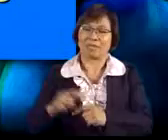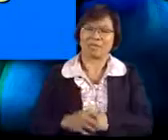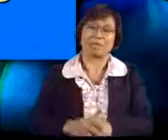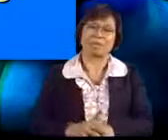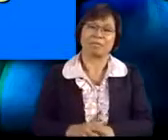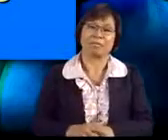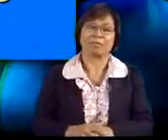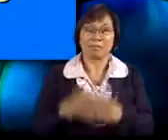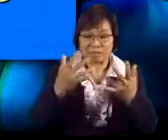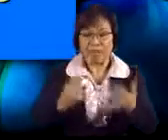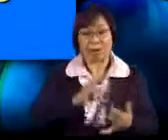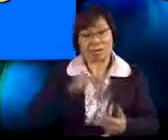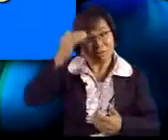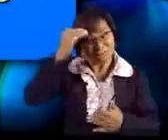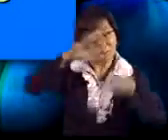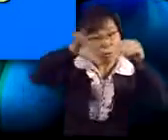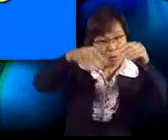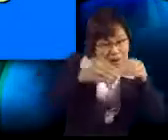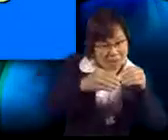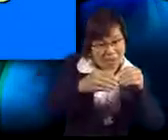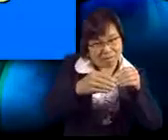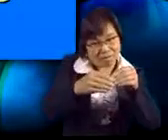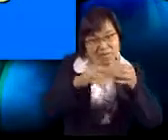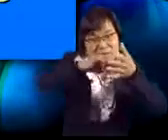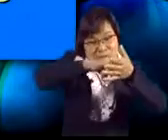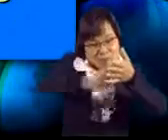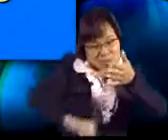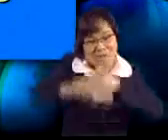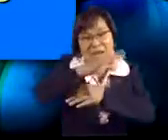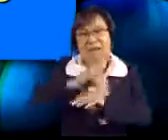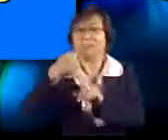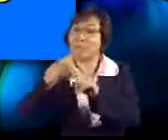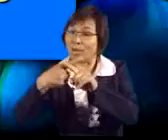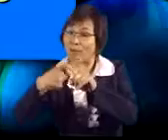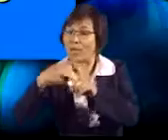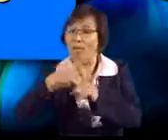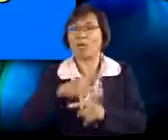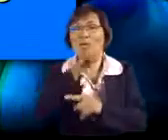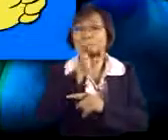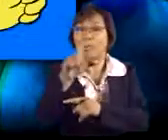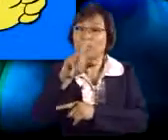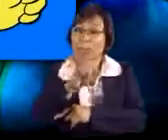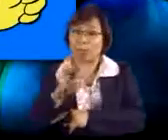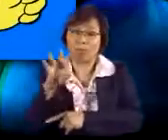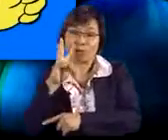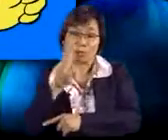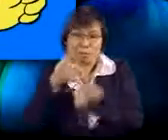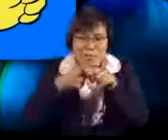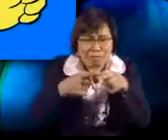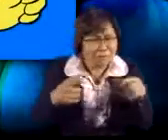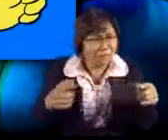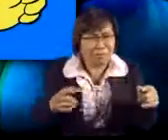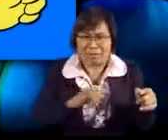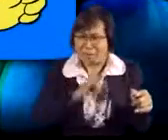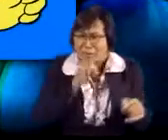Now I know to add, subtract, and multiply volume of liquid. But